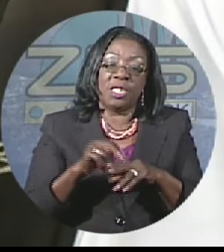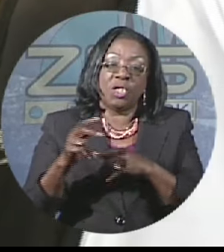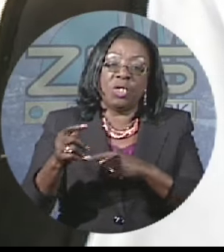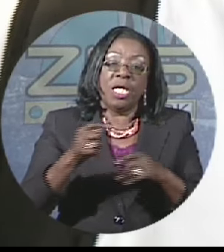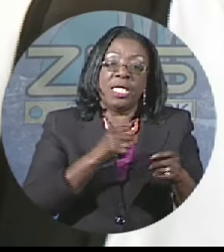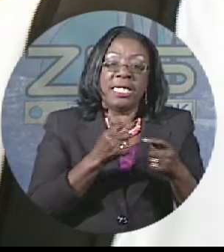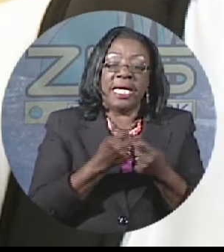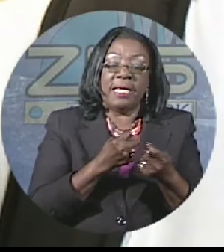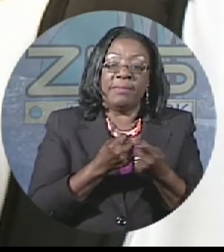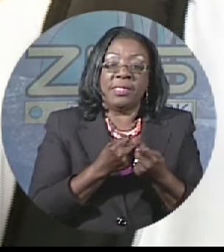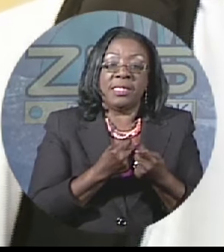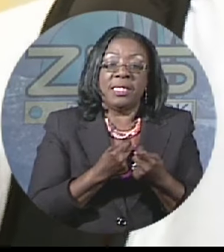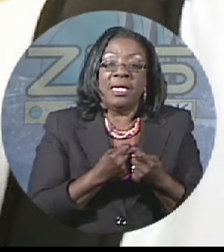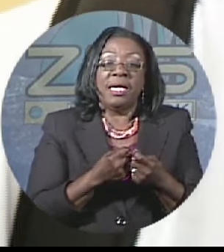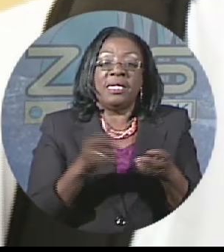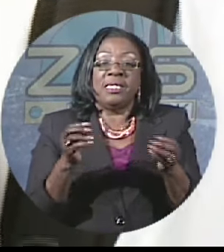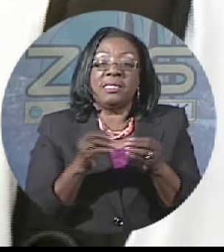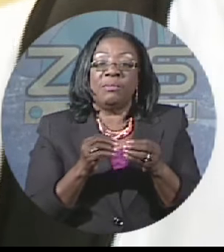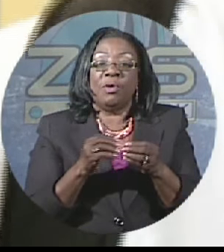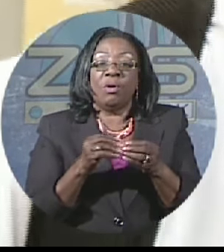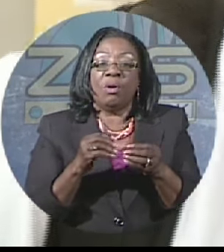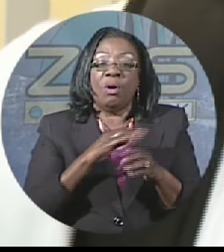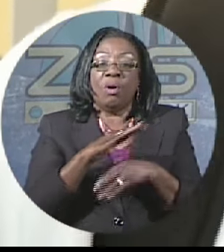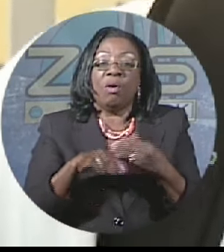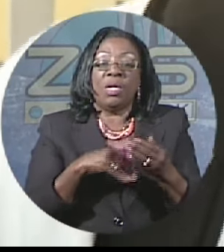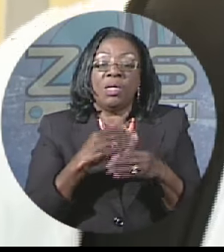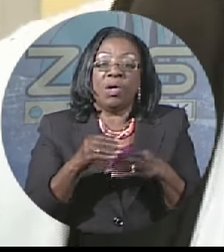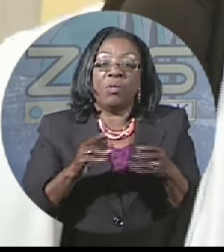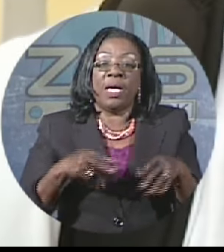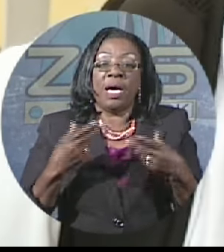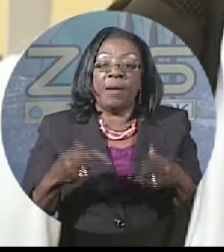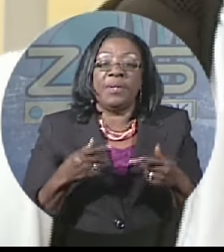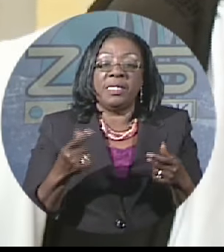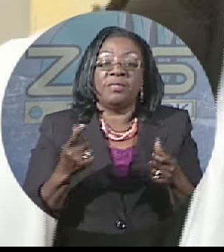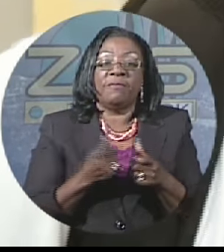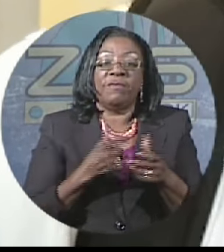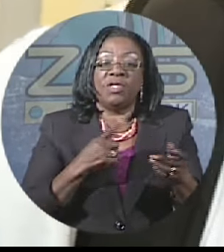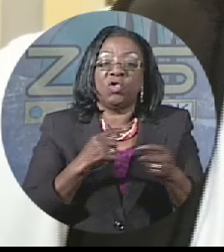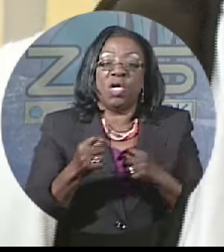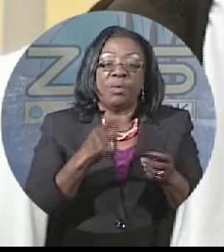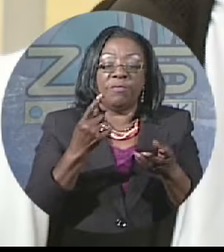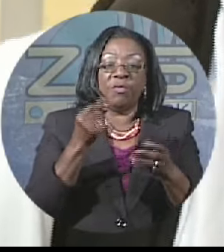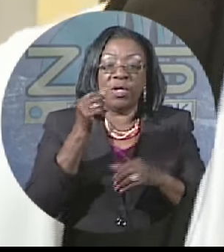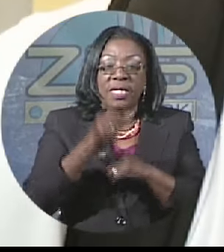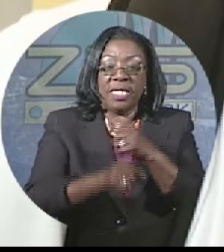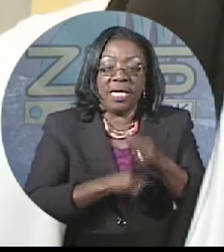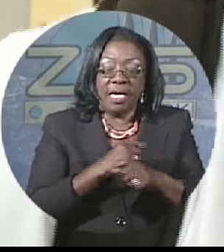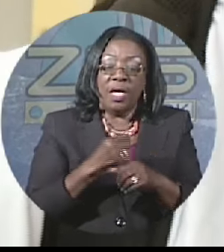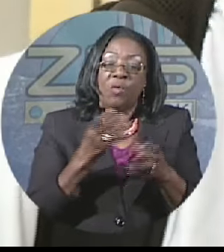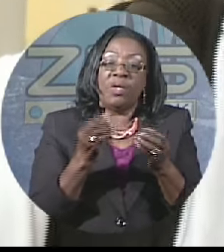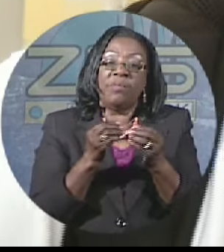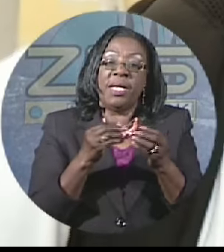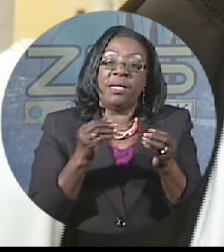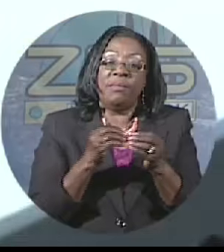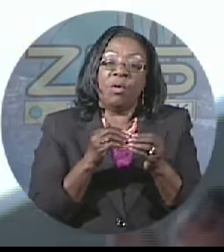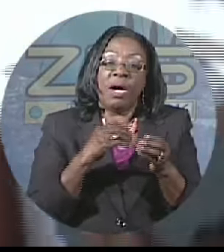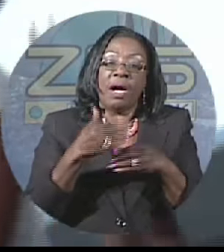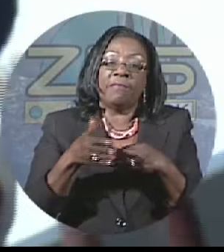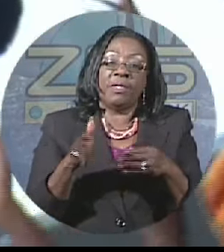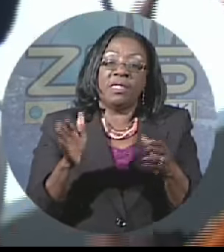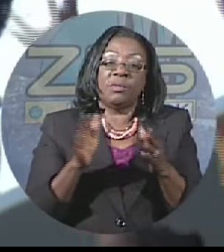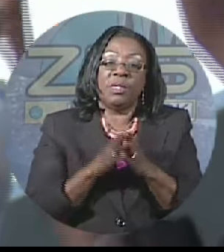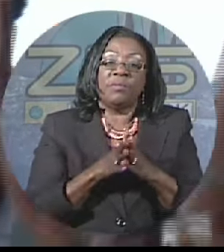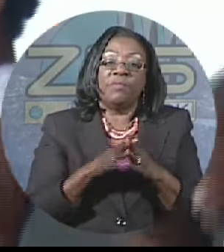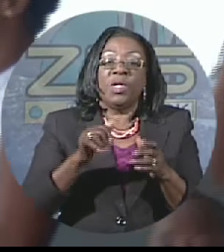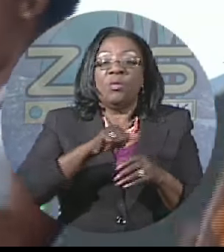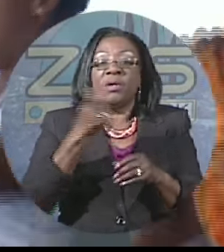And there are some who are repeating. So, I mean, all in all, we're happy. This is the first tournament for the year. We have many more for the year after this one. One of the